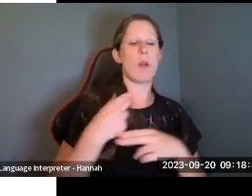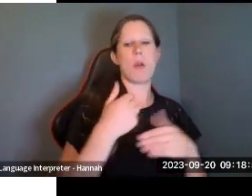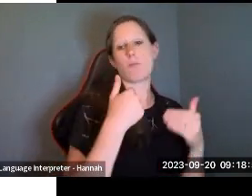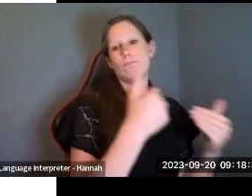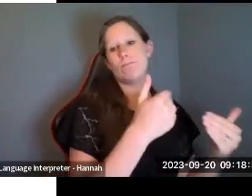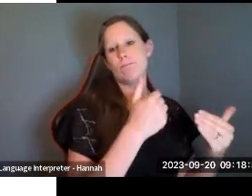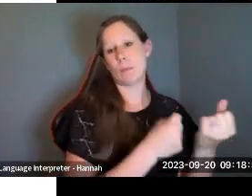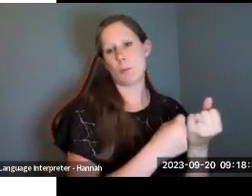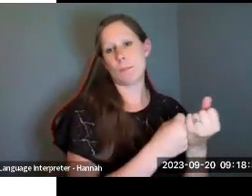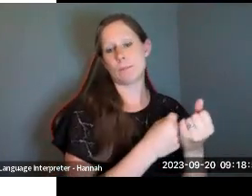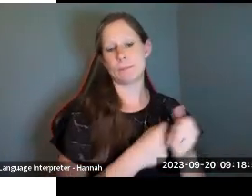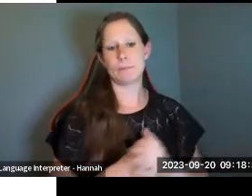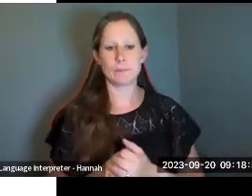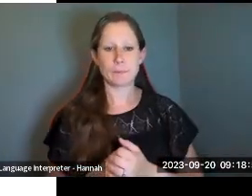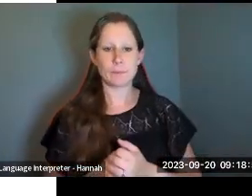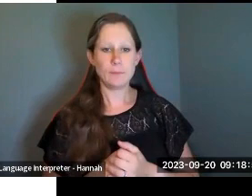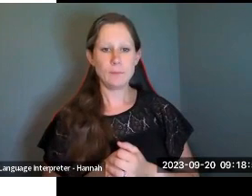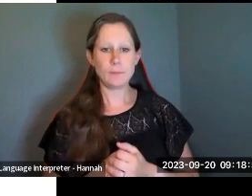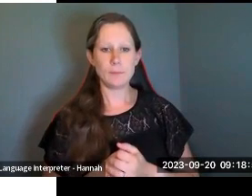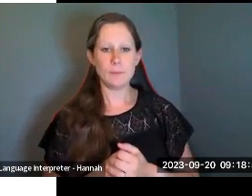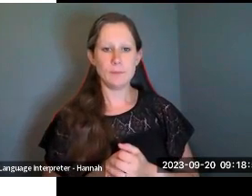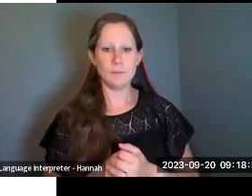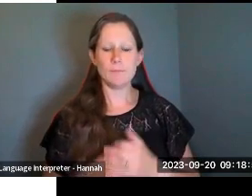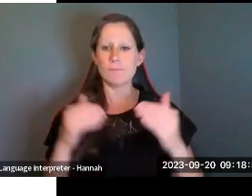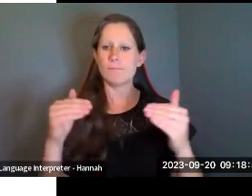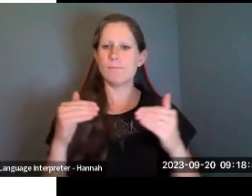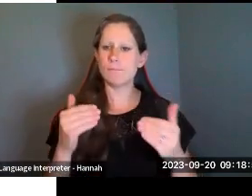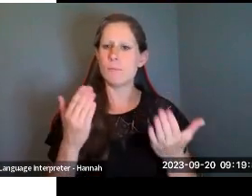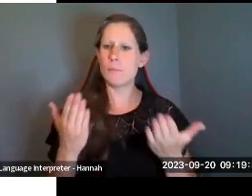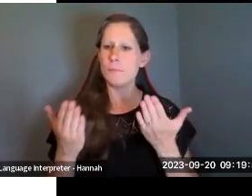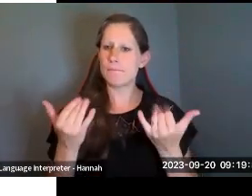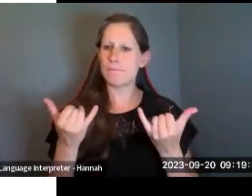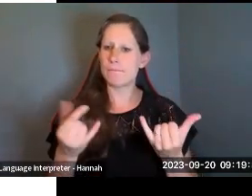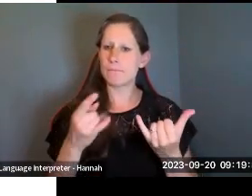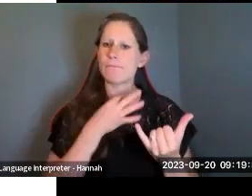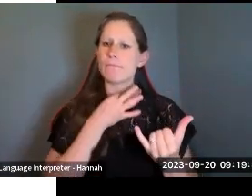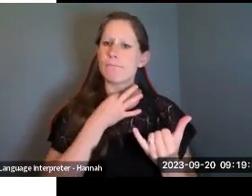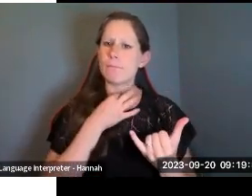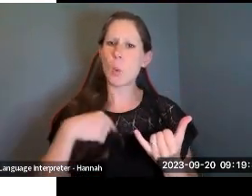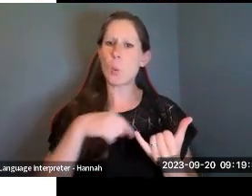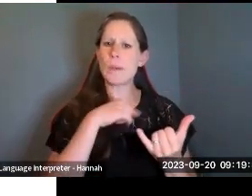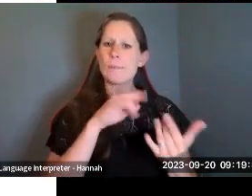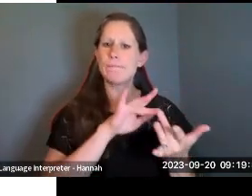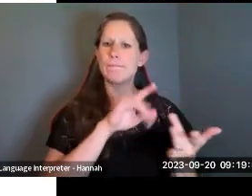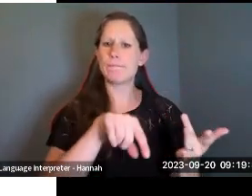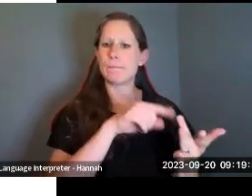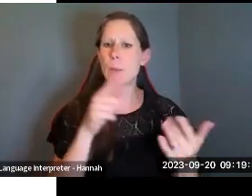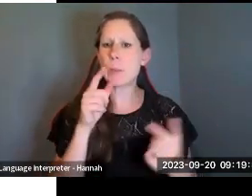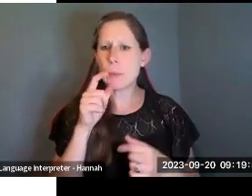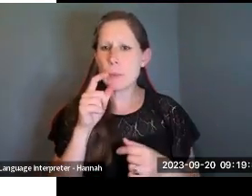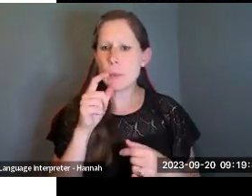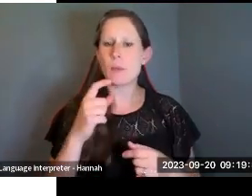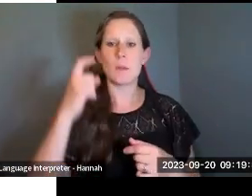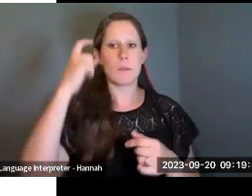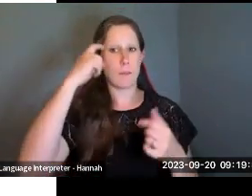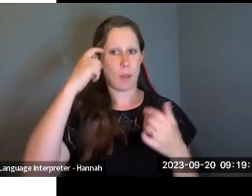So you might be curious about who we're reaching. Mental health first aid is written in a really